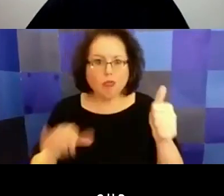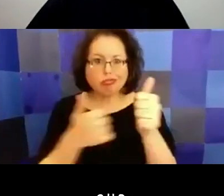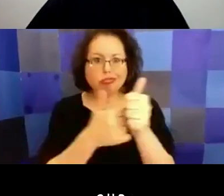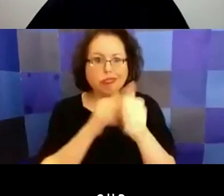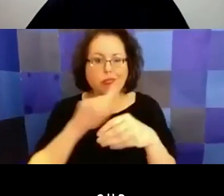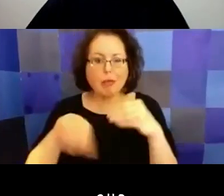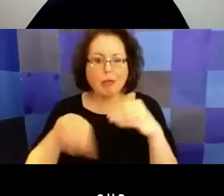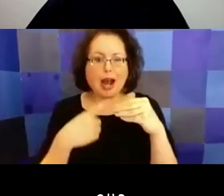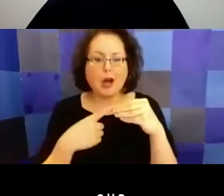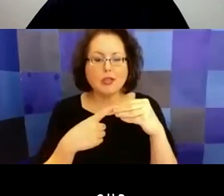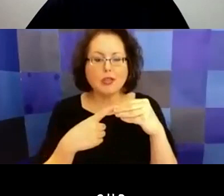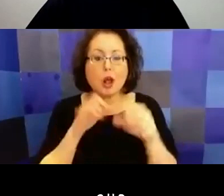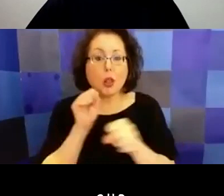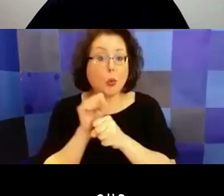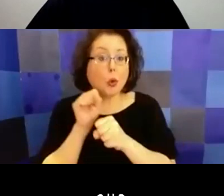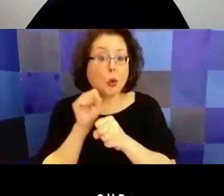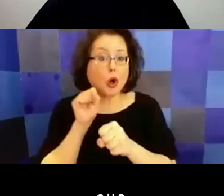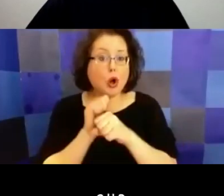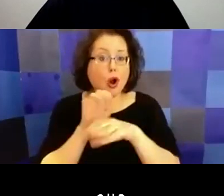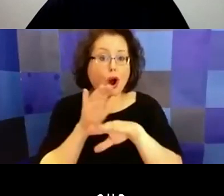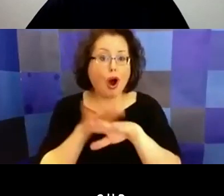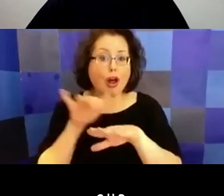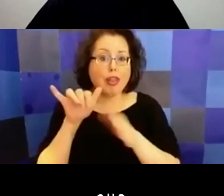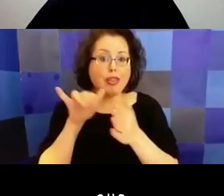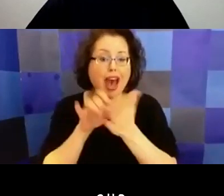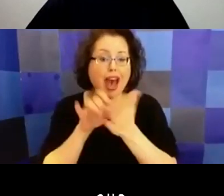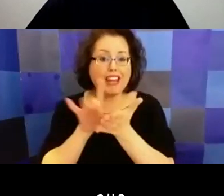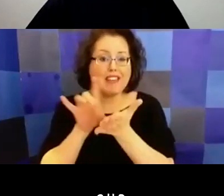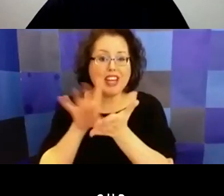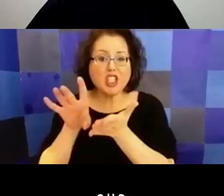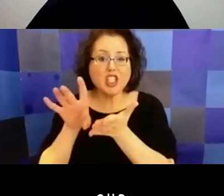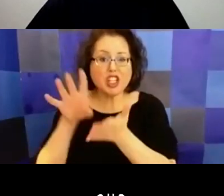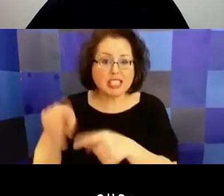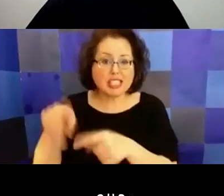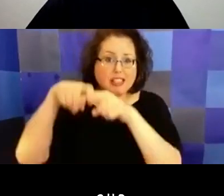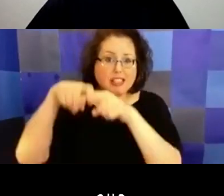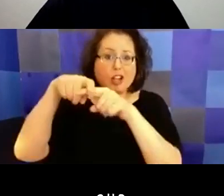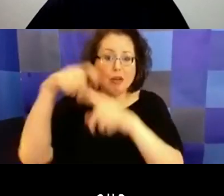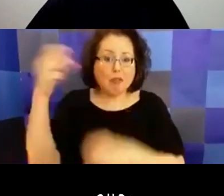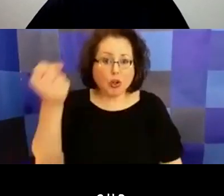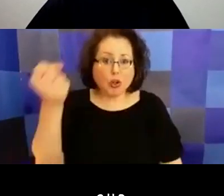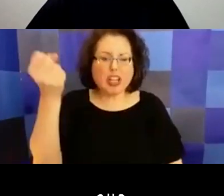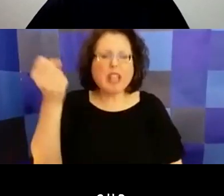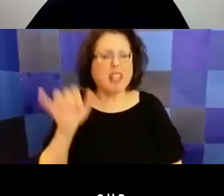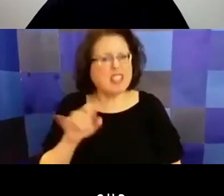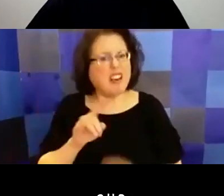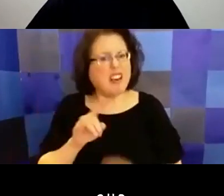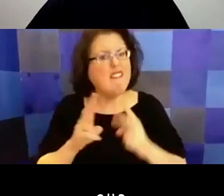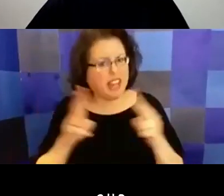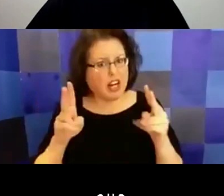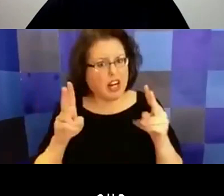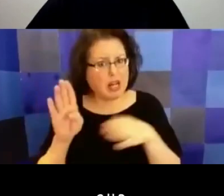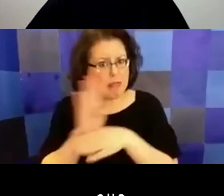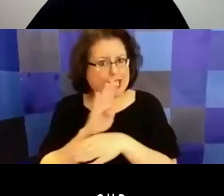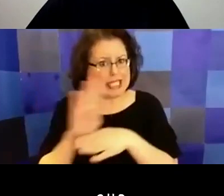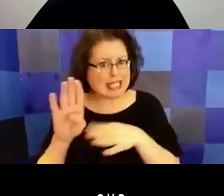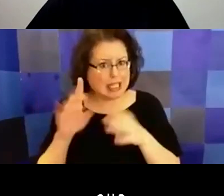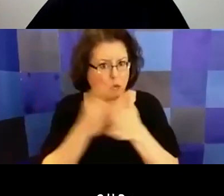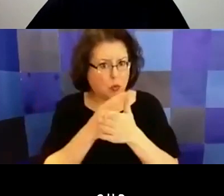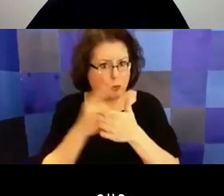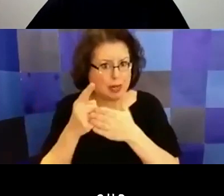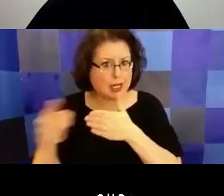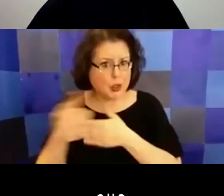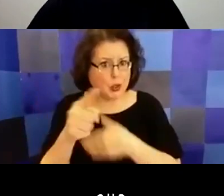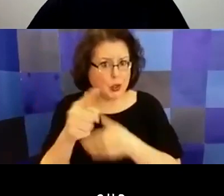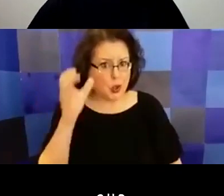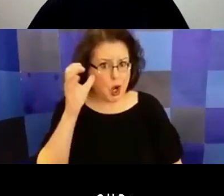the work on the evictions moratorium. It's actually been a very busy week. As you may have heard, the